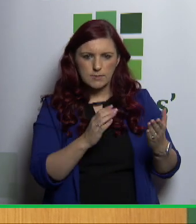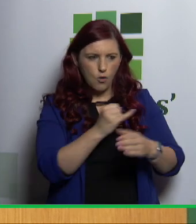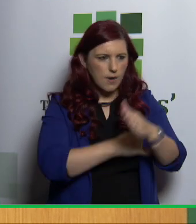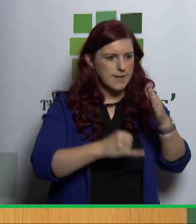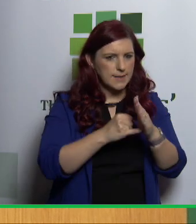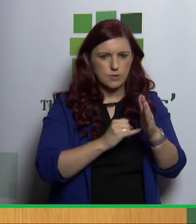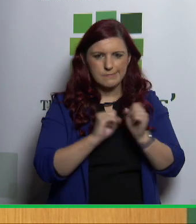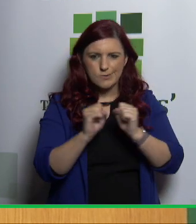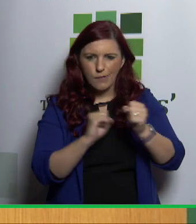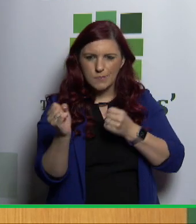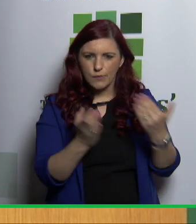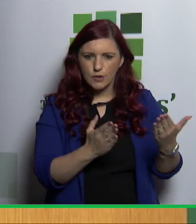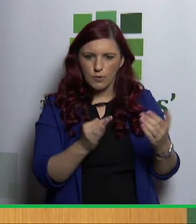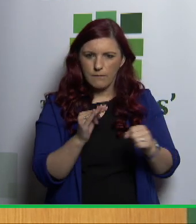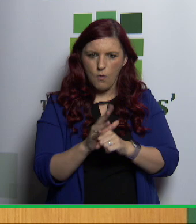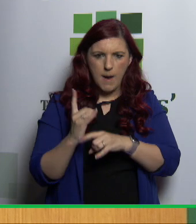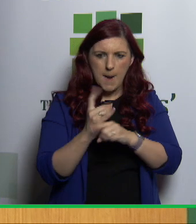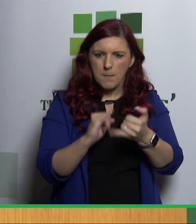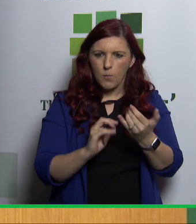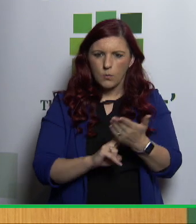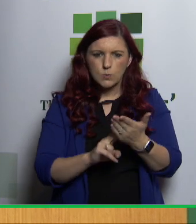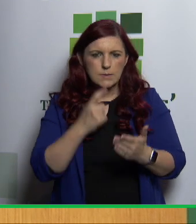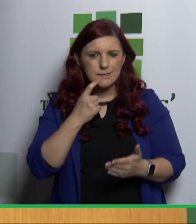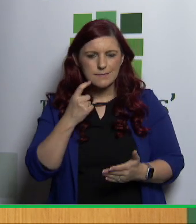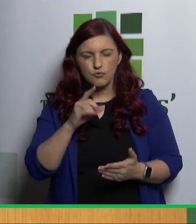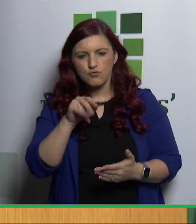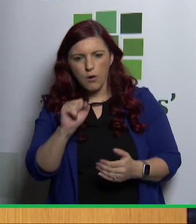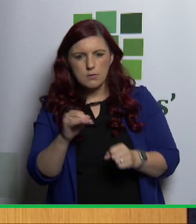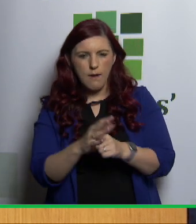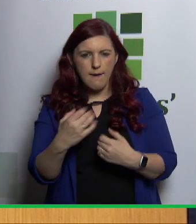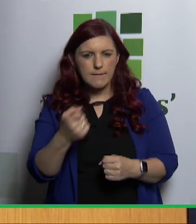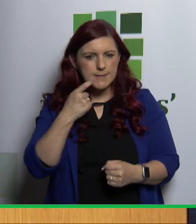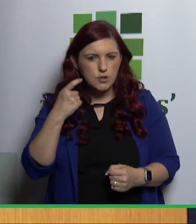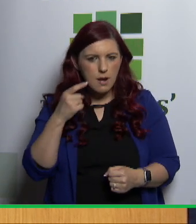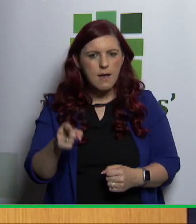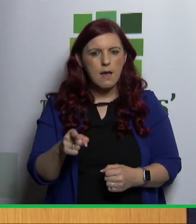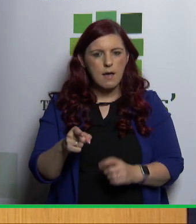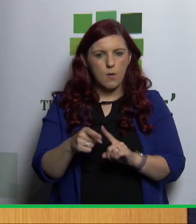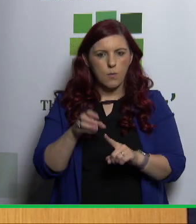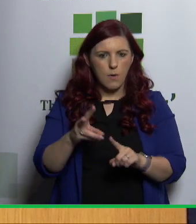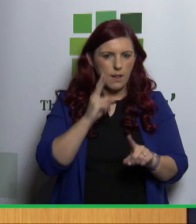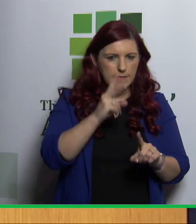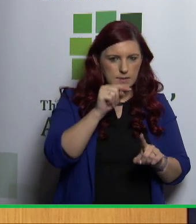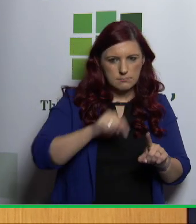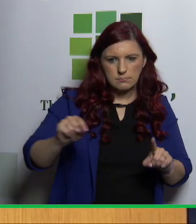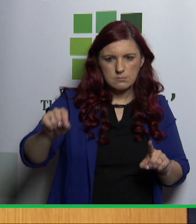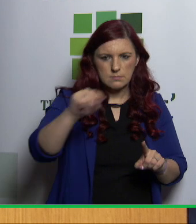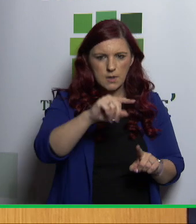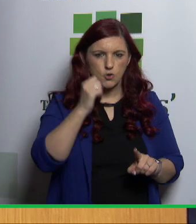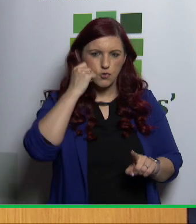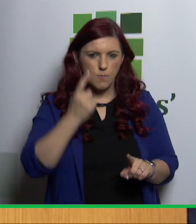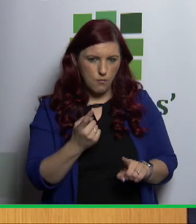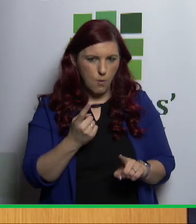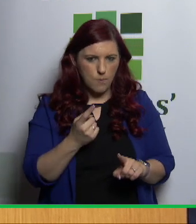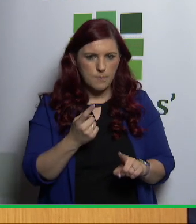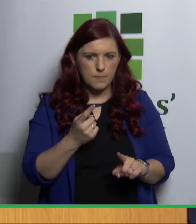providing services to people suffering with addiction. Many people will visit Coolmine Centre in North Dublin, and many people will visit